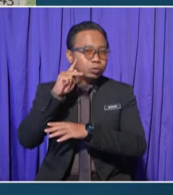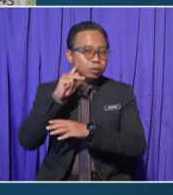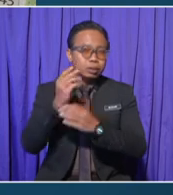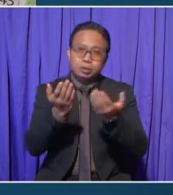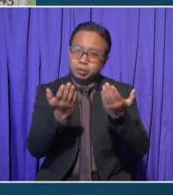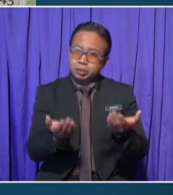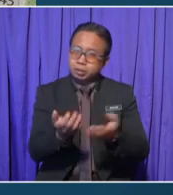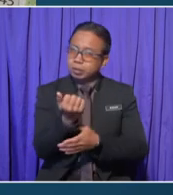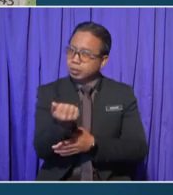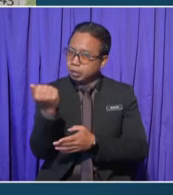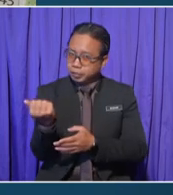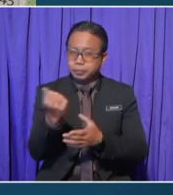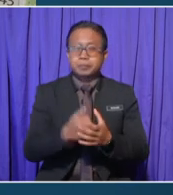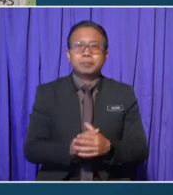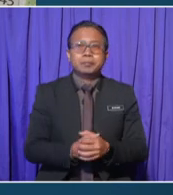scale.